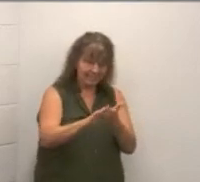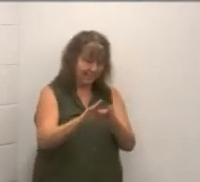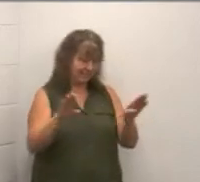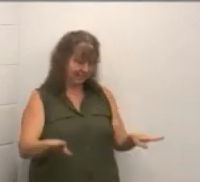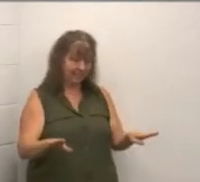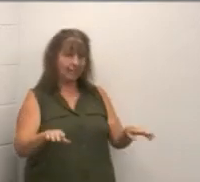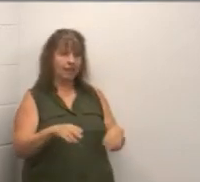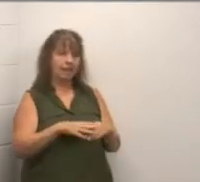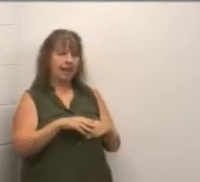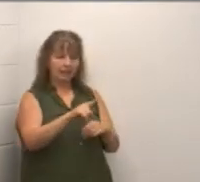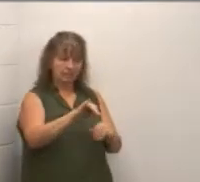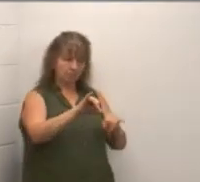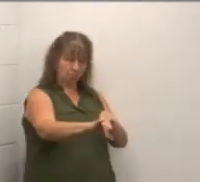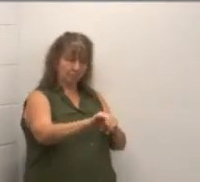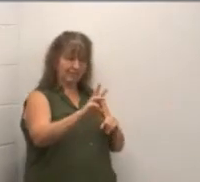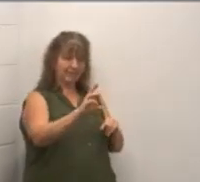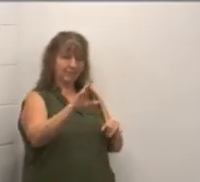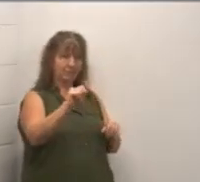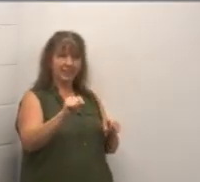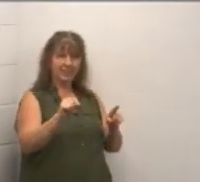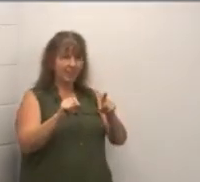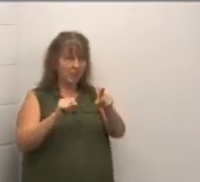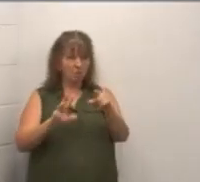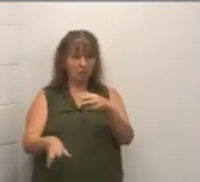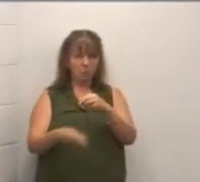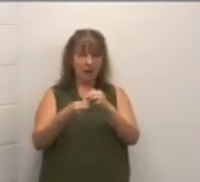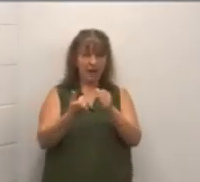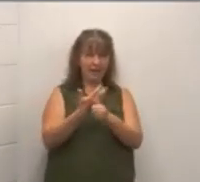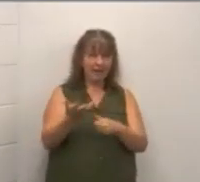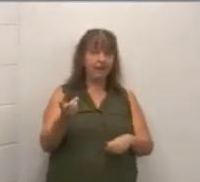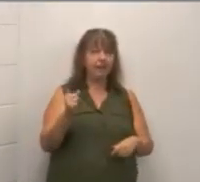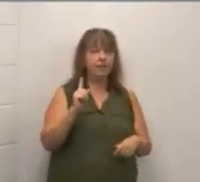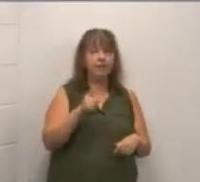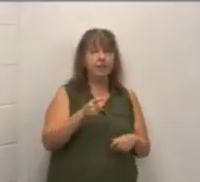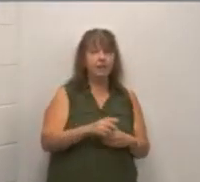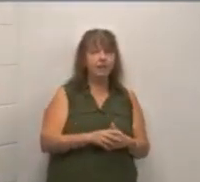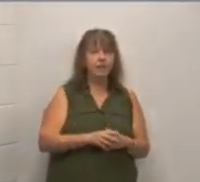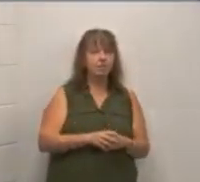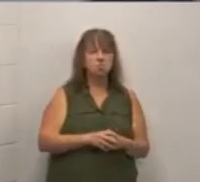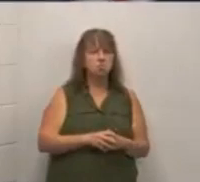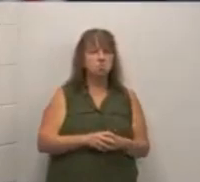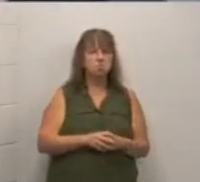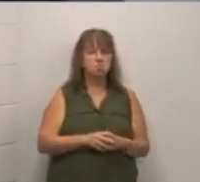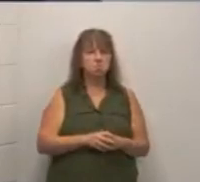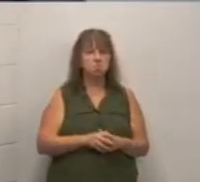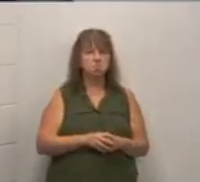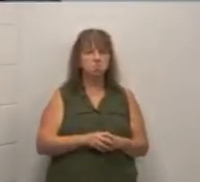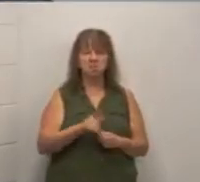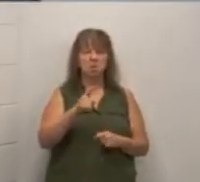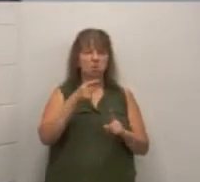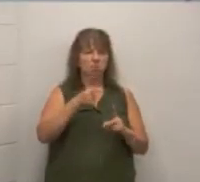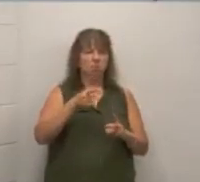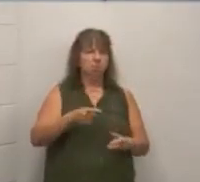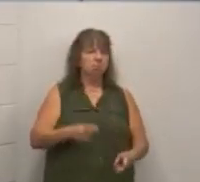with social distancing. Sean, I don't know if you want to add anything to that. No, I think you've hit all the